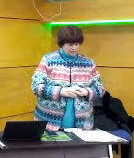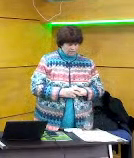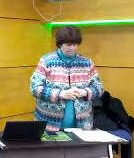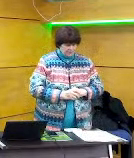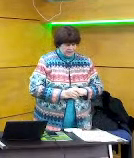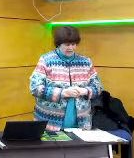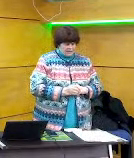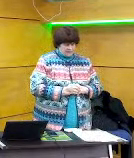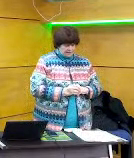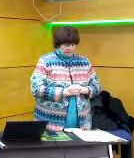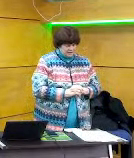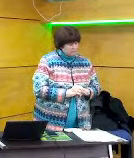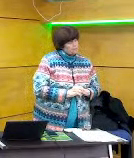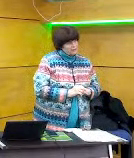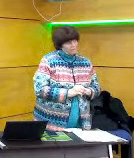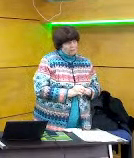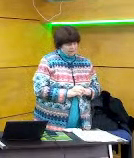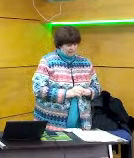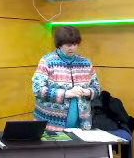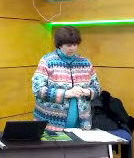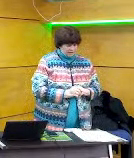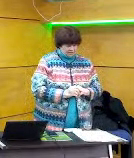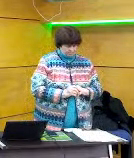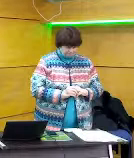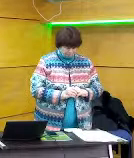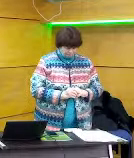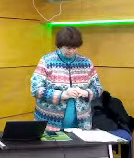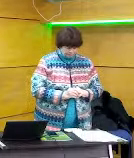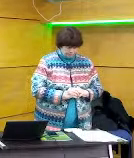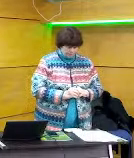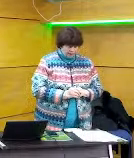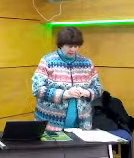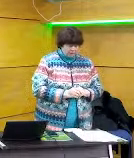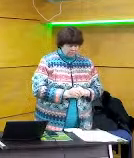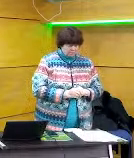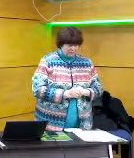it. They can pick up on that already.